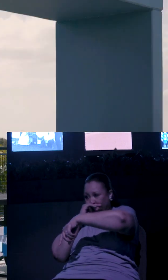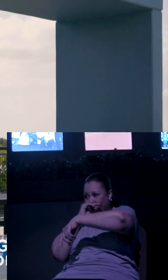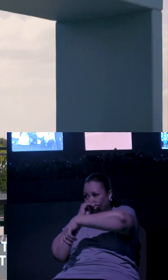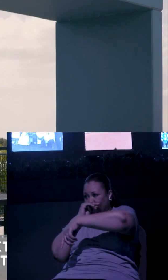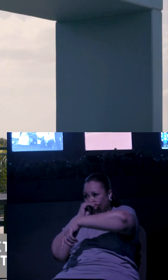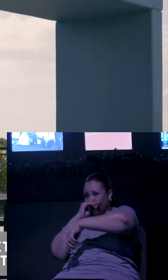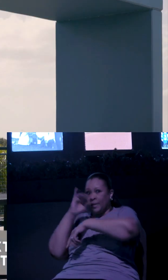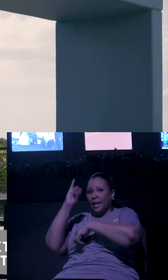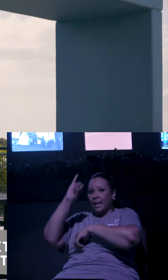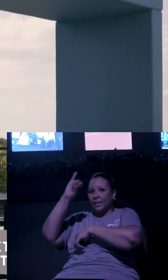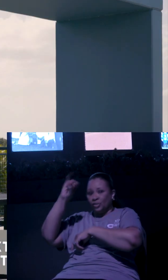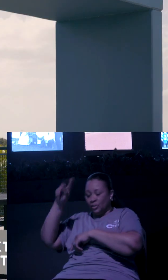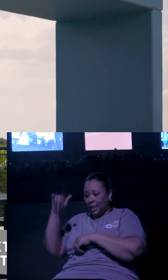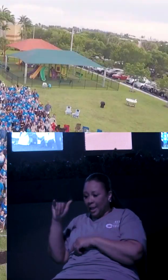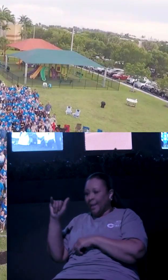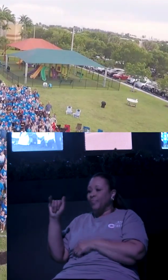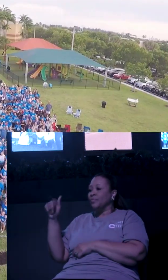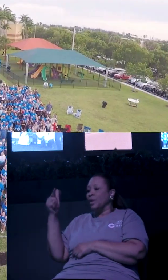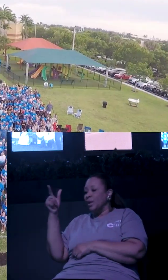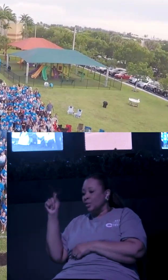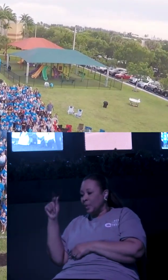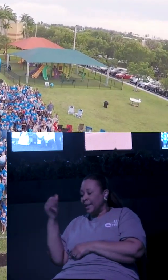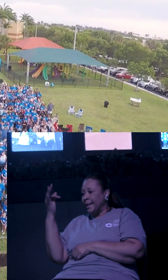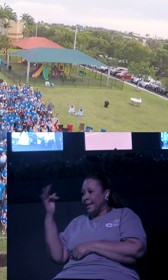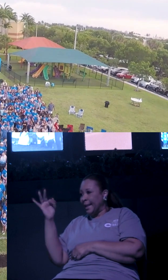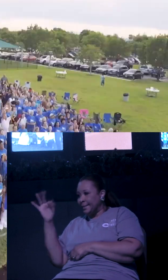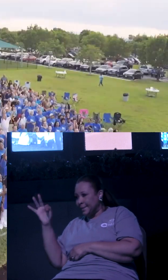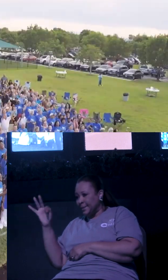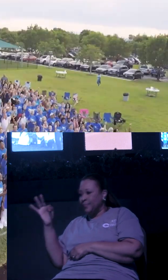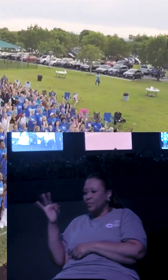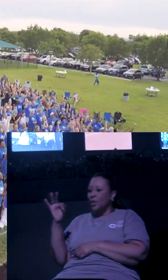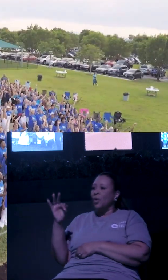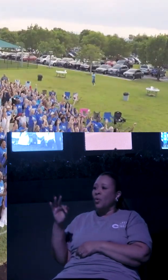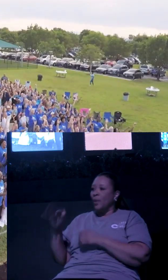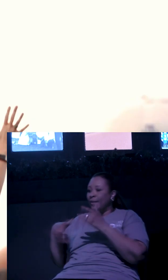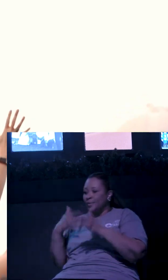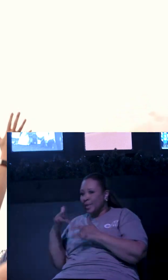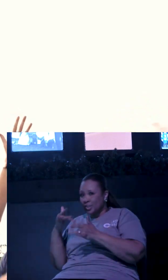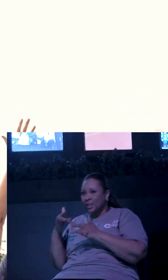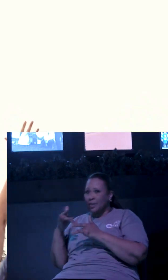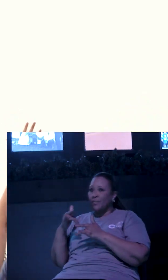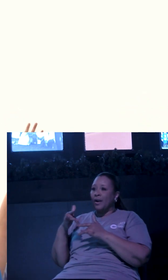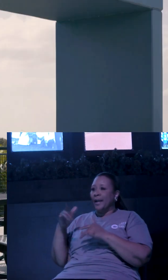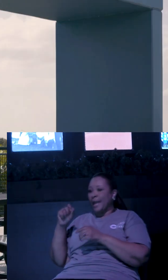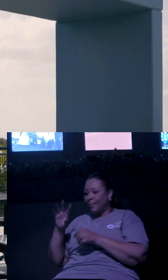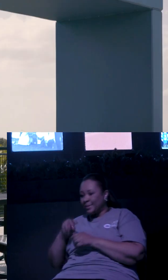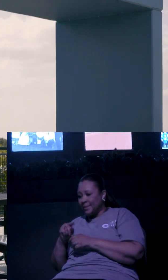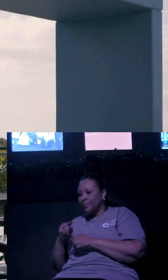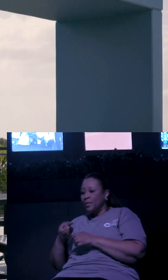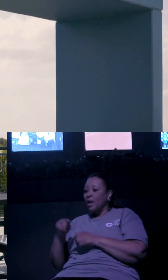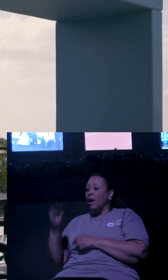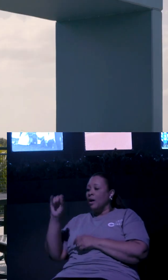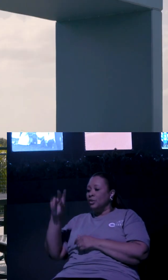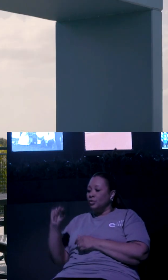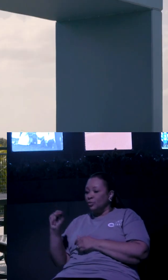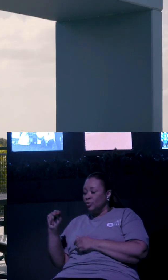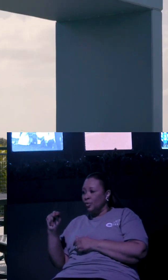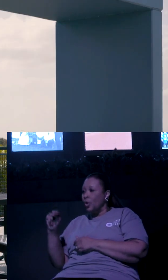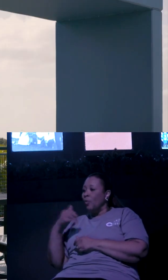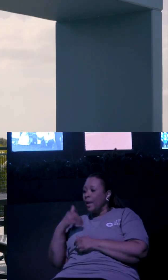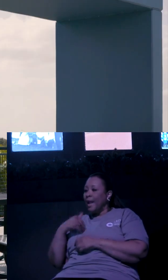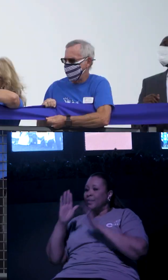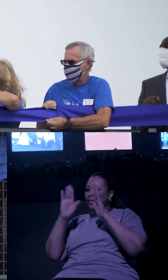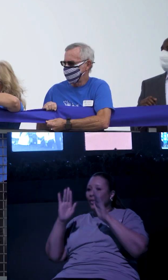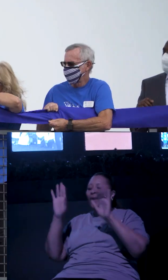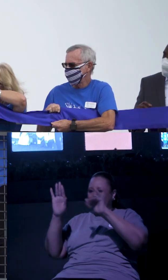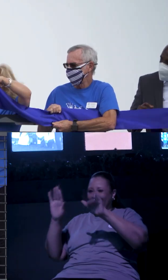In July 2019, we held a groundbreaking ceremony for the expansion of our Tamarack campus. On December 20th, 2020, we had the